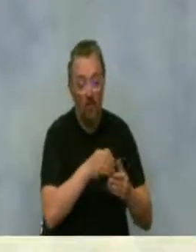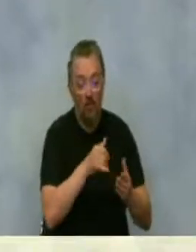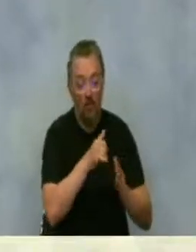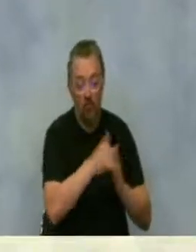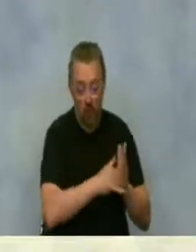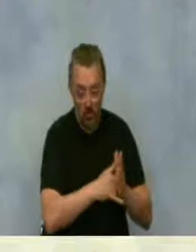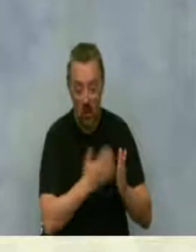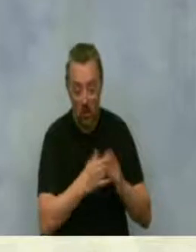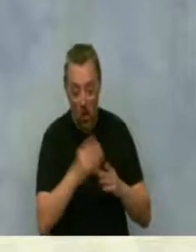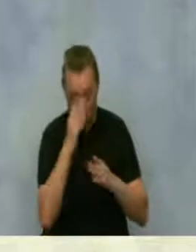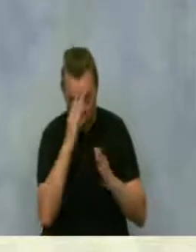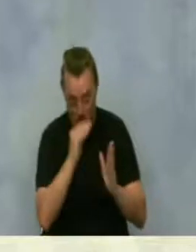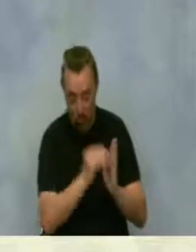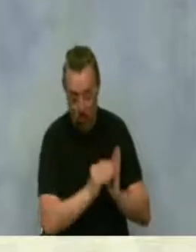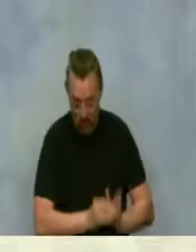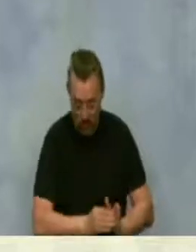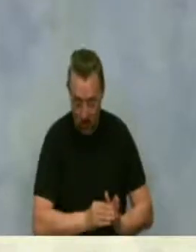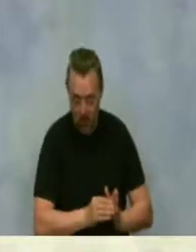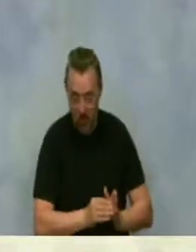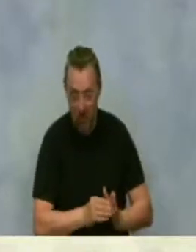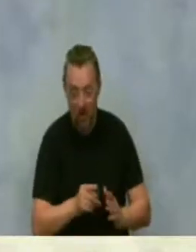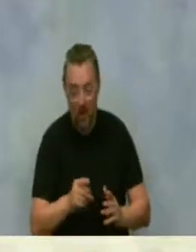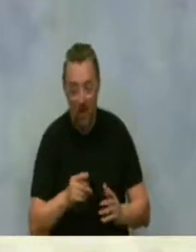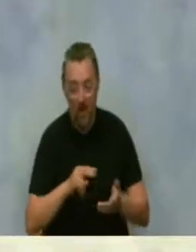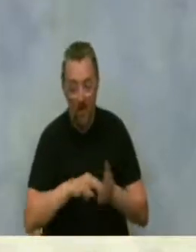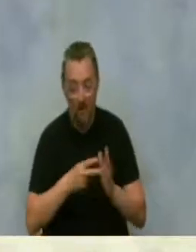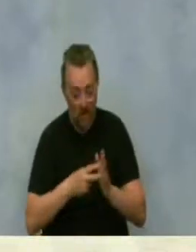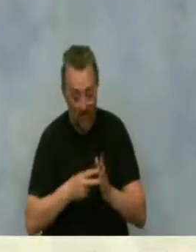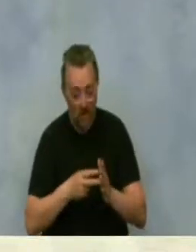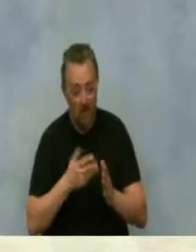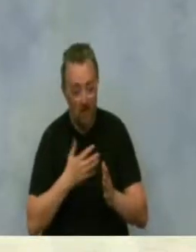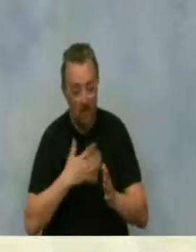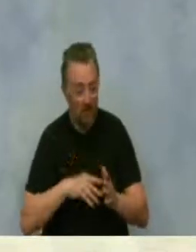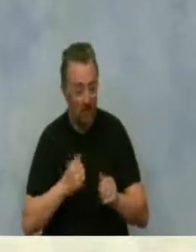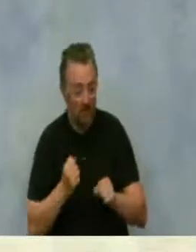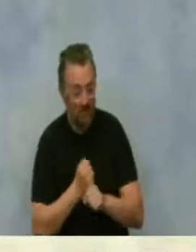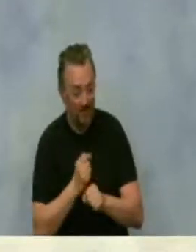and that the Housing and Technical Resources Workforce Plan be approved. Thank you.